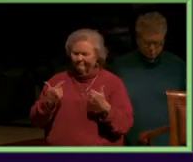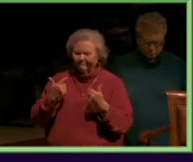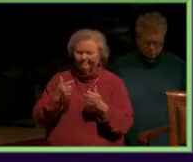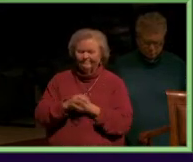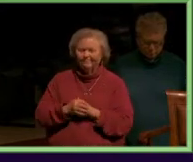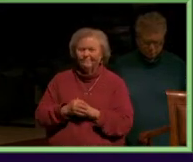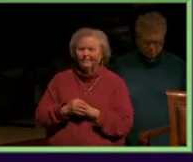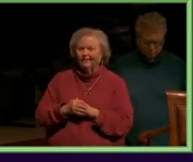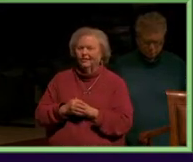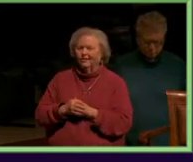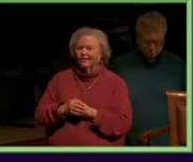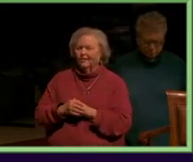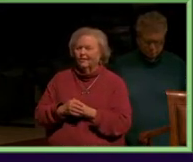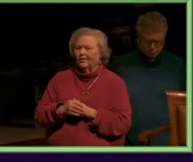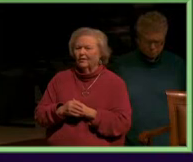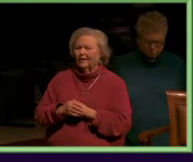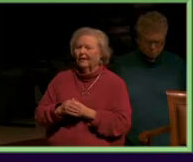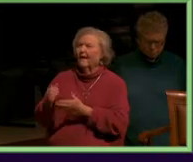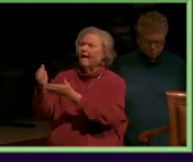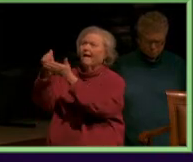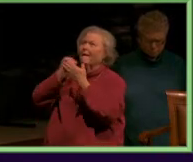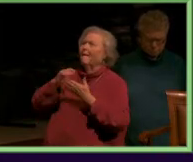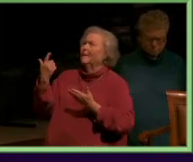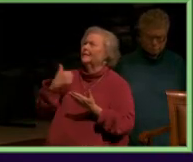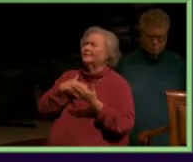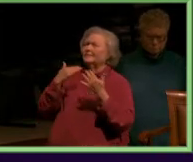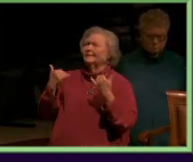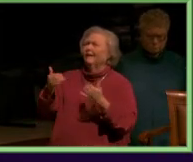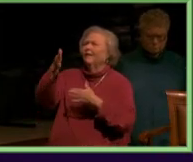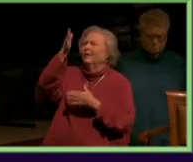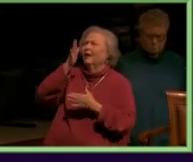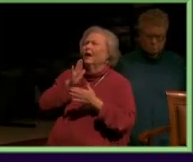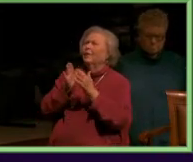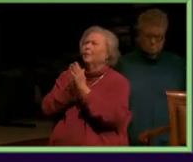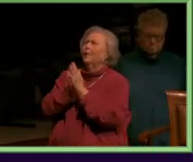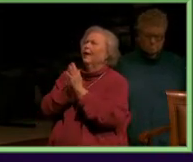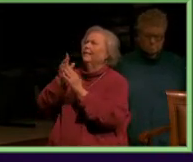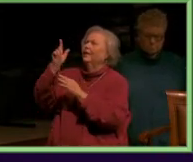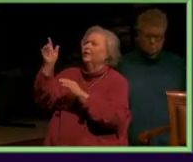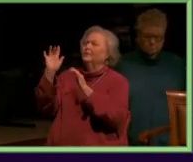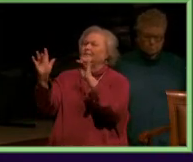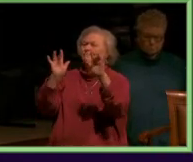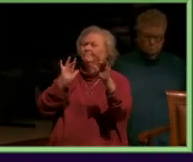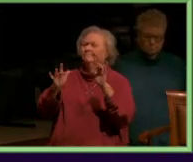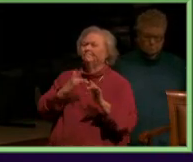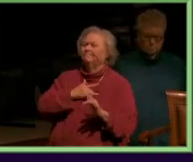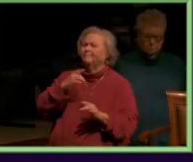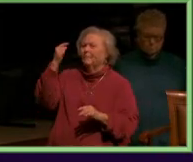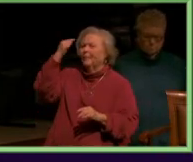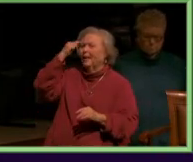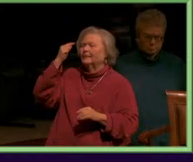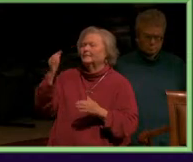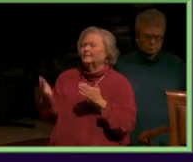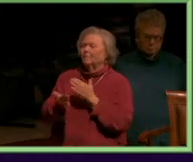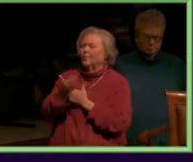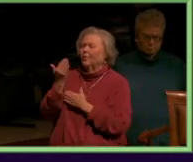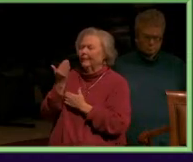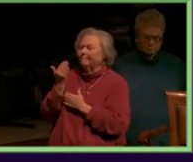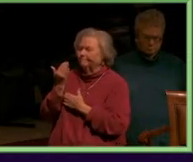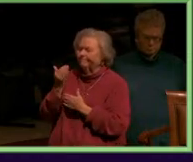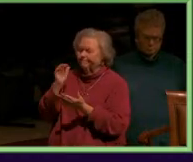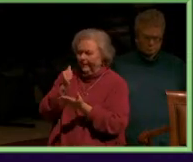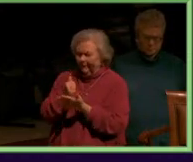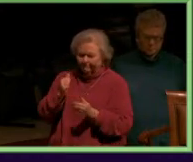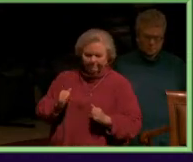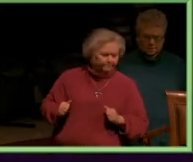or anything that you can help us with, God, we pray that you would touch our hearts and minds this morning.